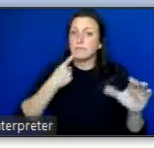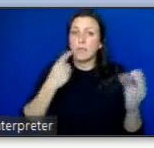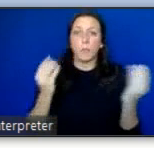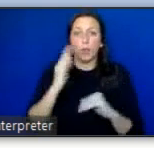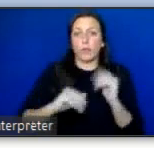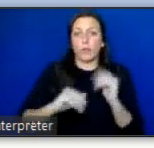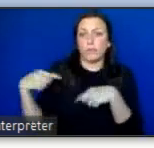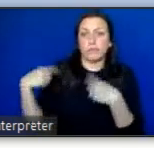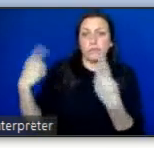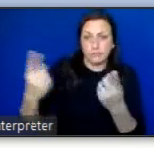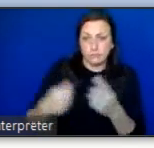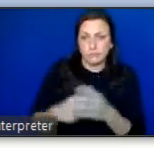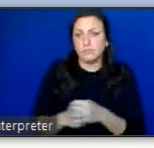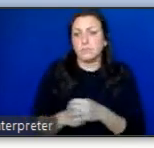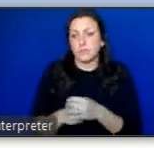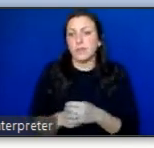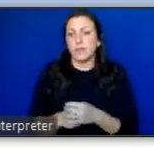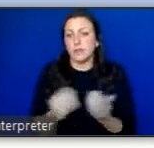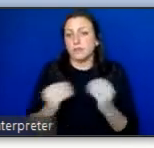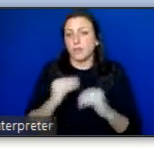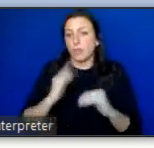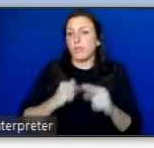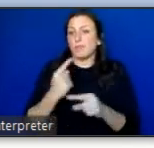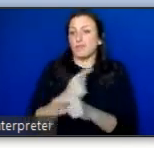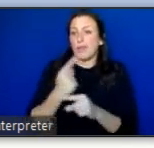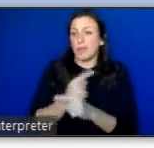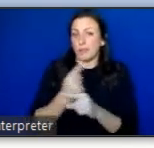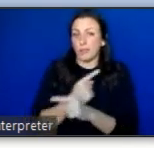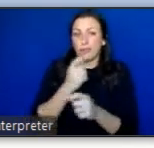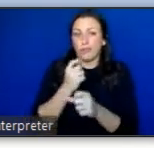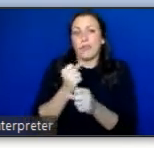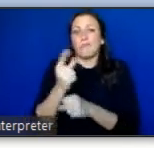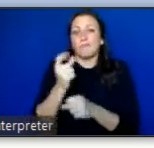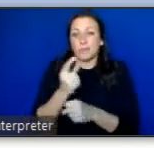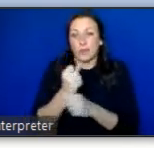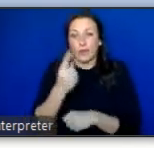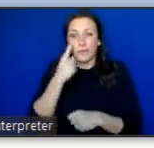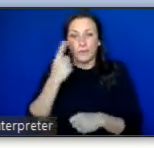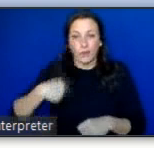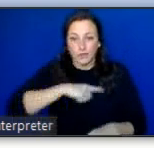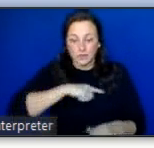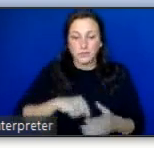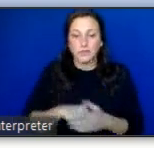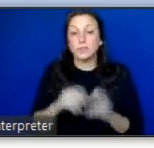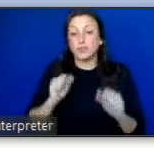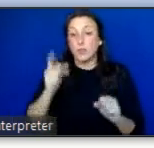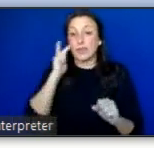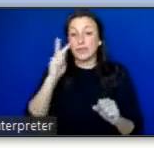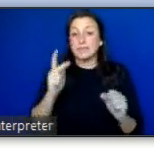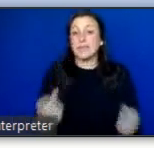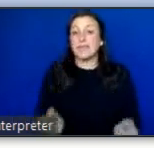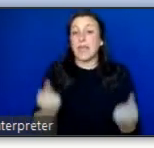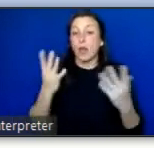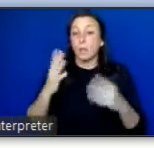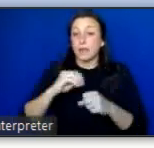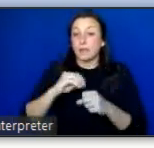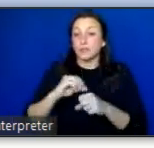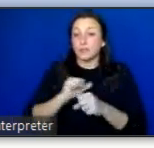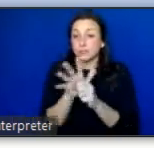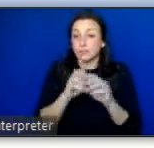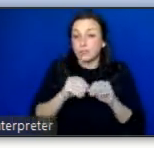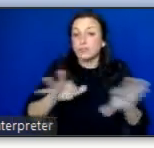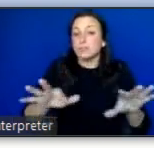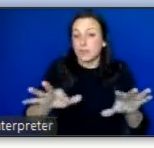beyond what is typical for epidemiologists in the state. So you can see that our outbreak trends really tracked closely with the